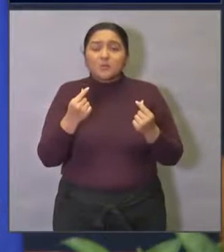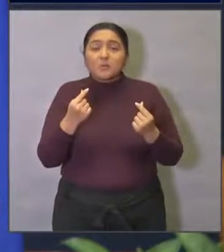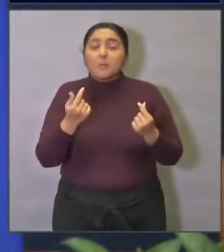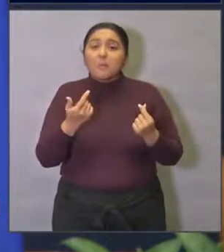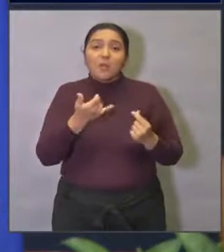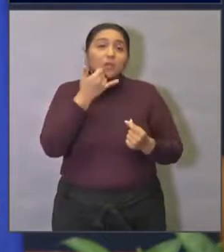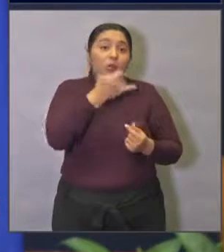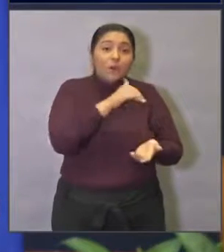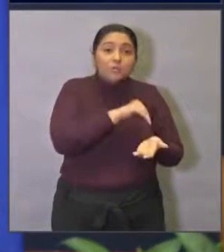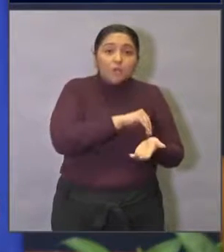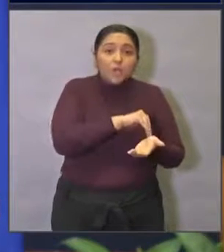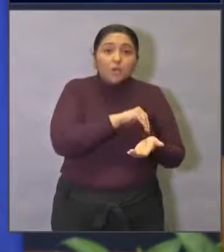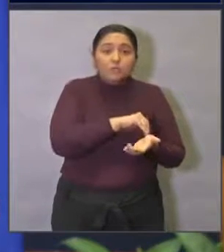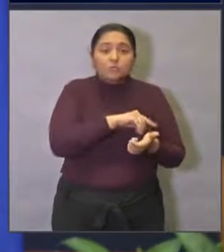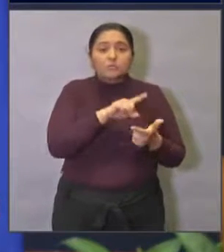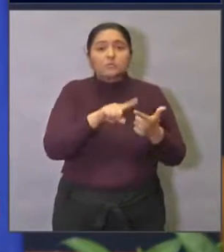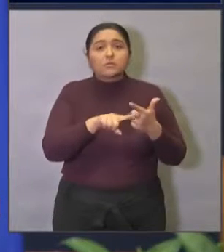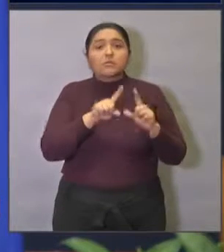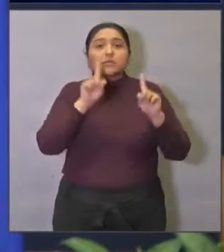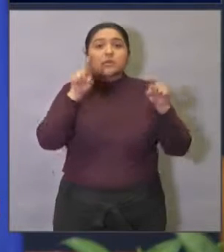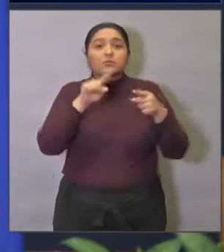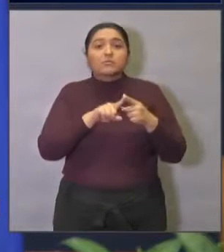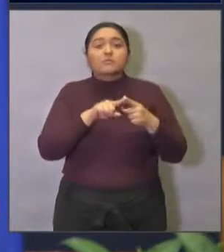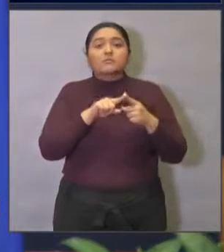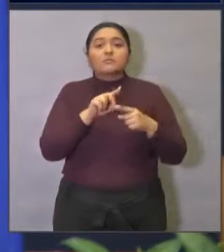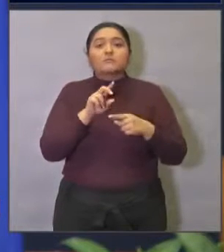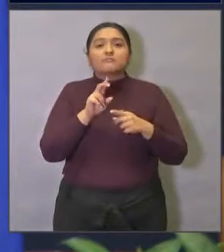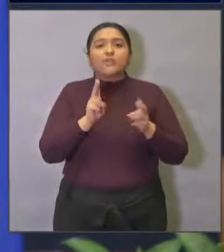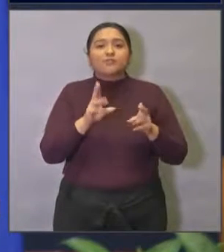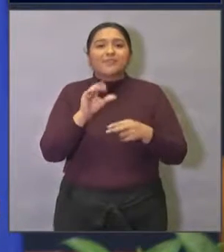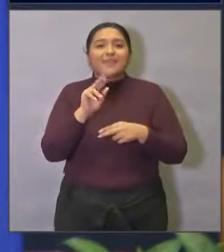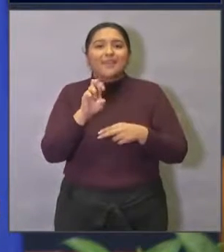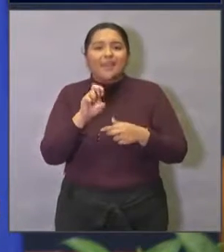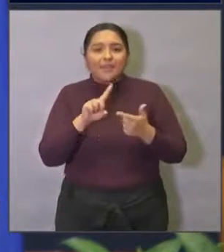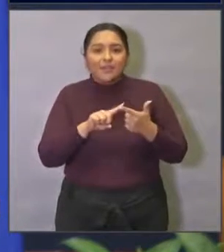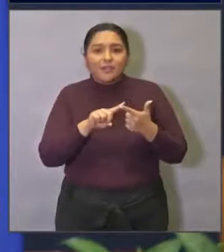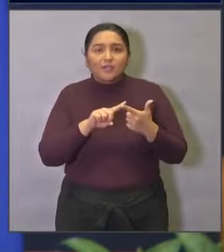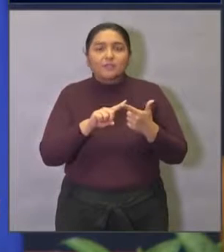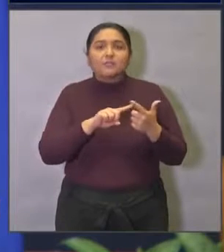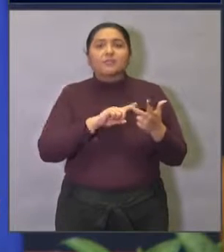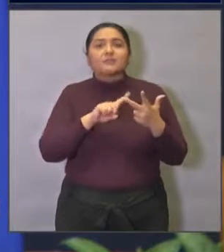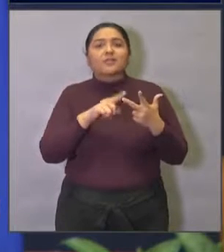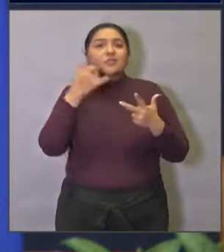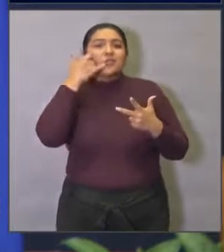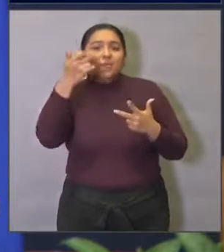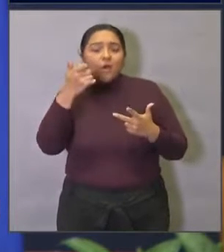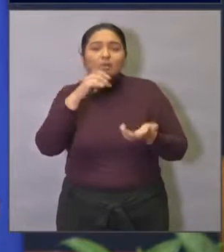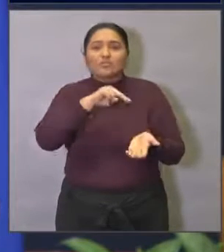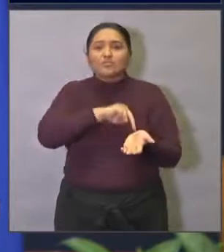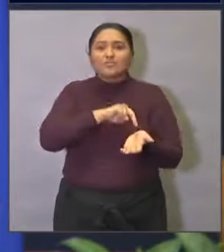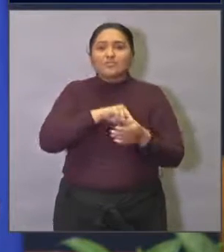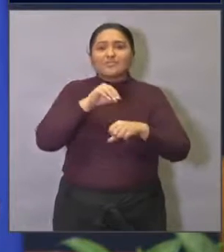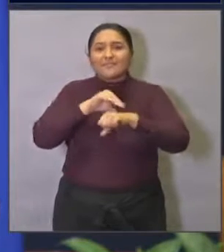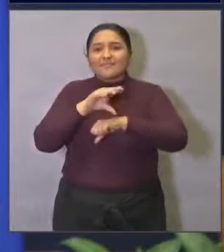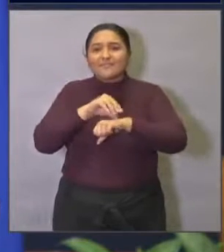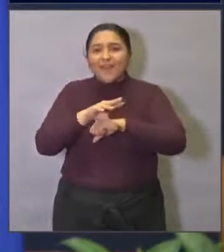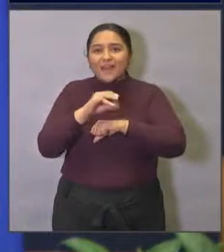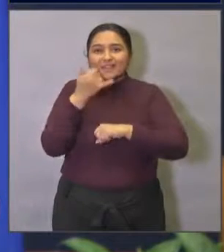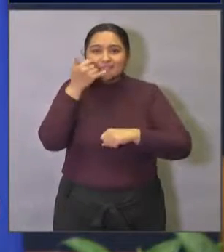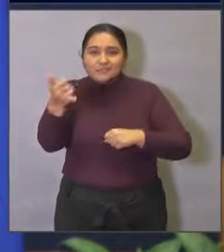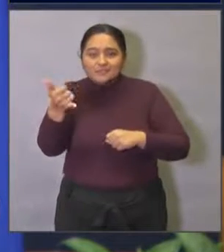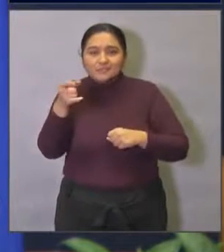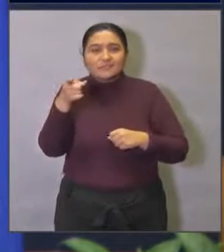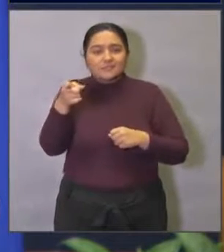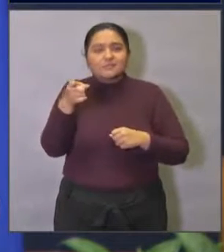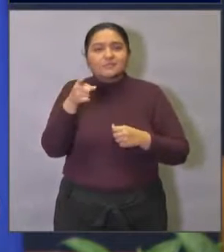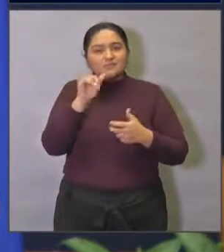your provider, visit an urgent care center, utilize a nurse advice line, many of which are options that are there